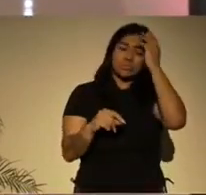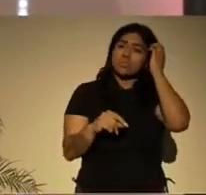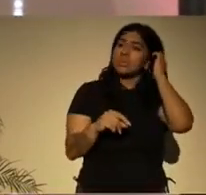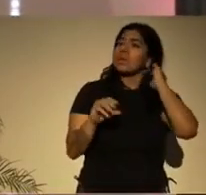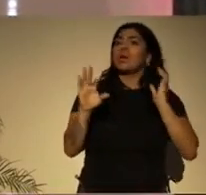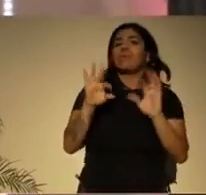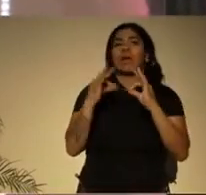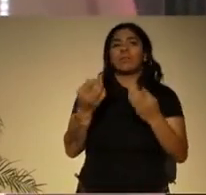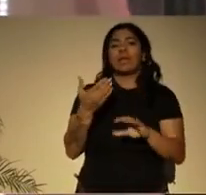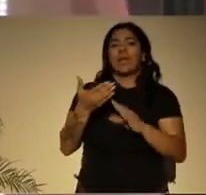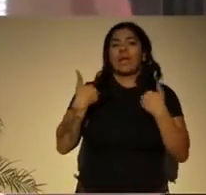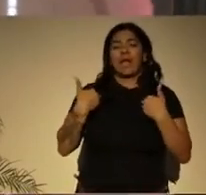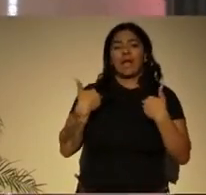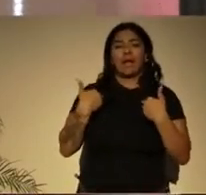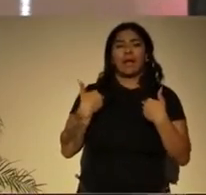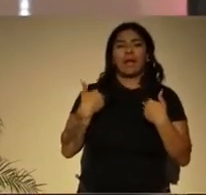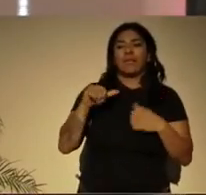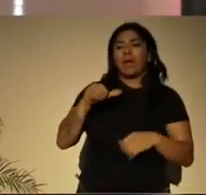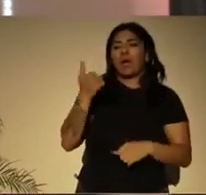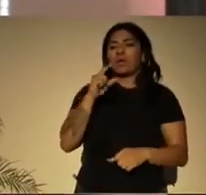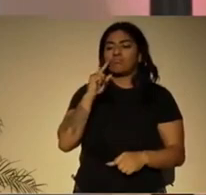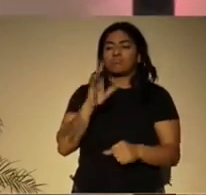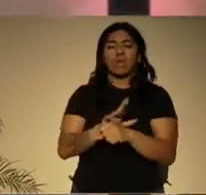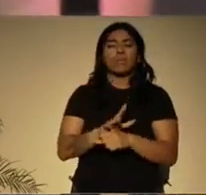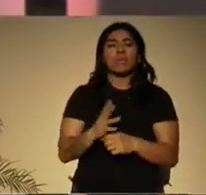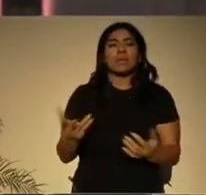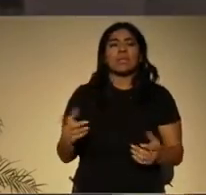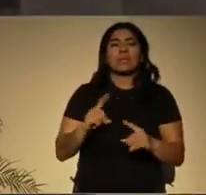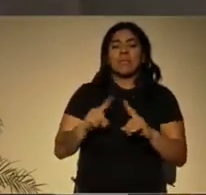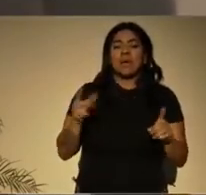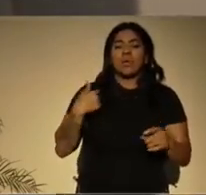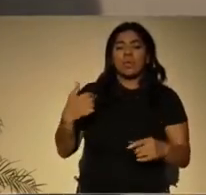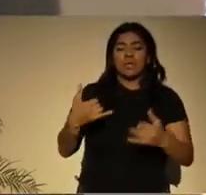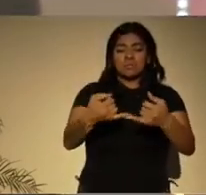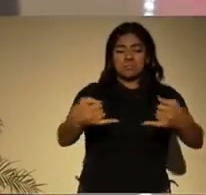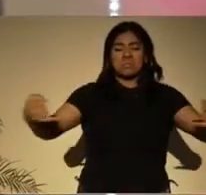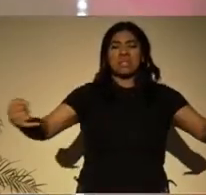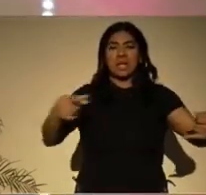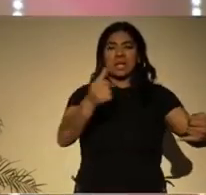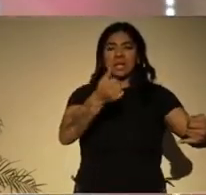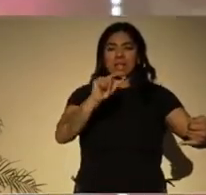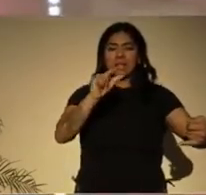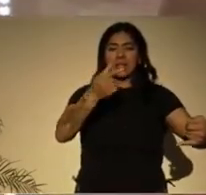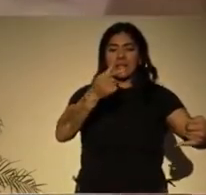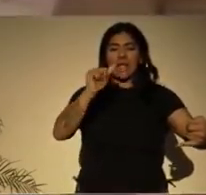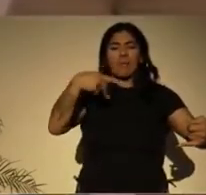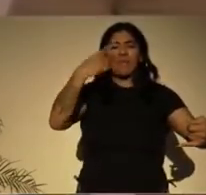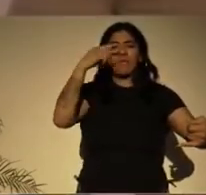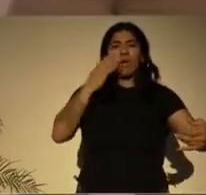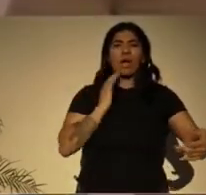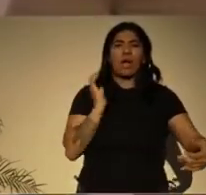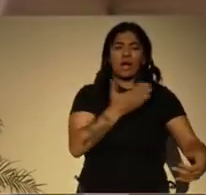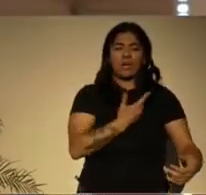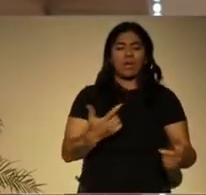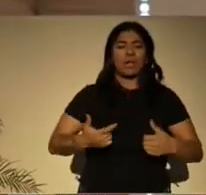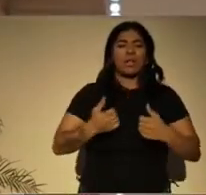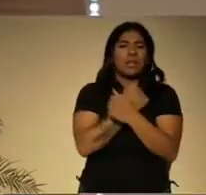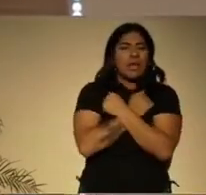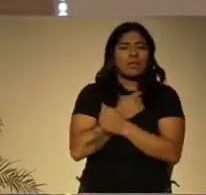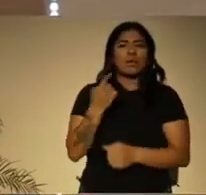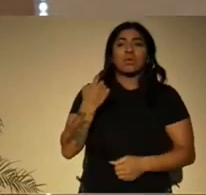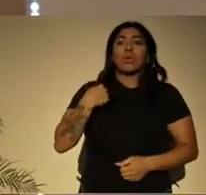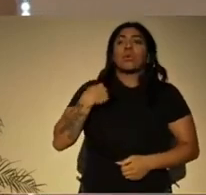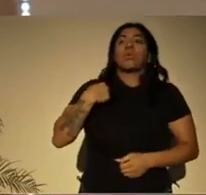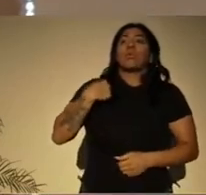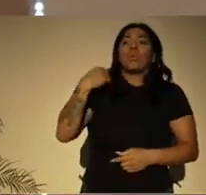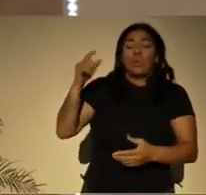Lord. But God, right now we stand in the gap, Lord, for our loved ones. We stand in the gap, Lord, because when we get to eternity, we want to see,